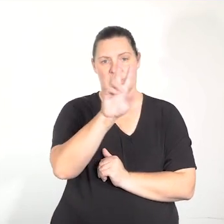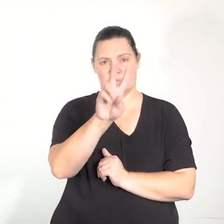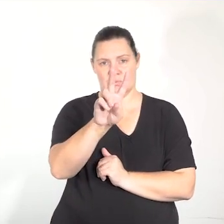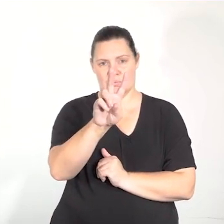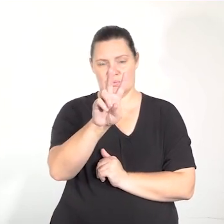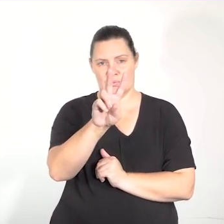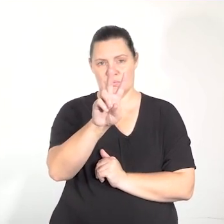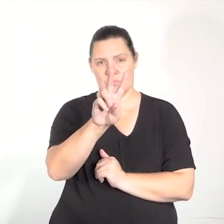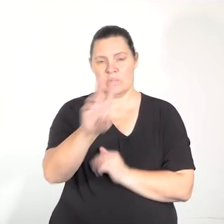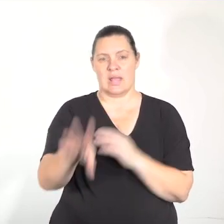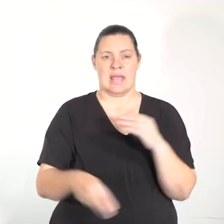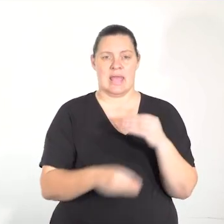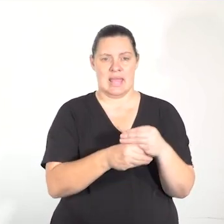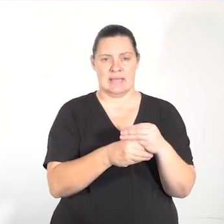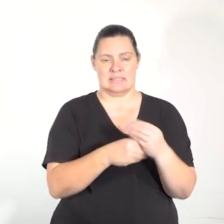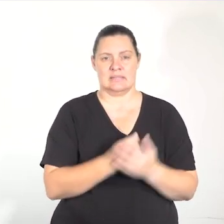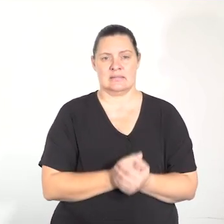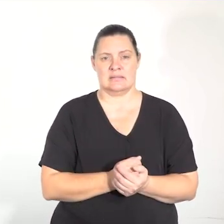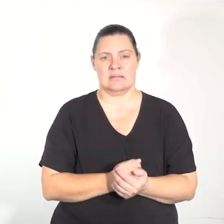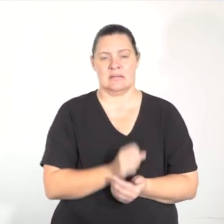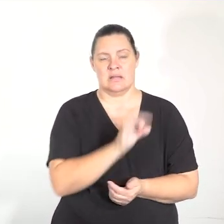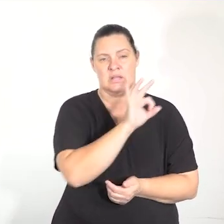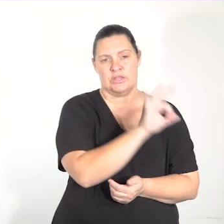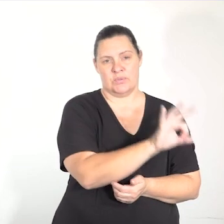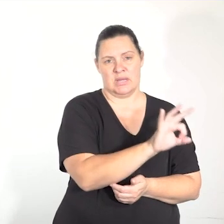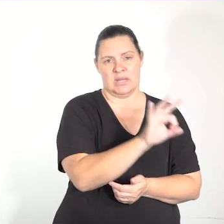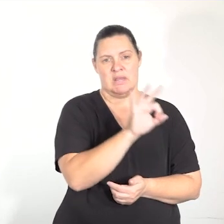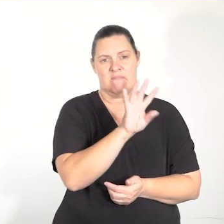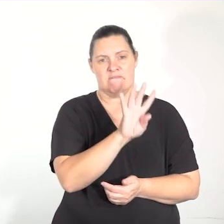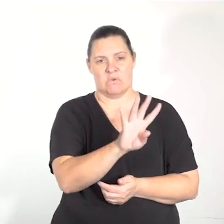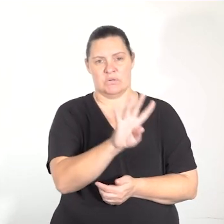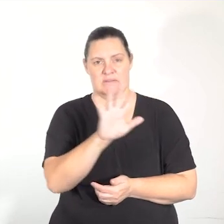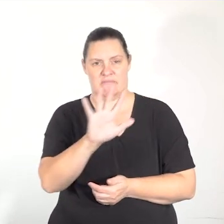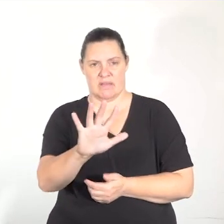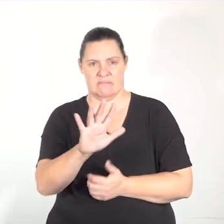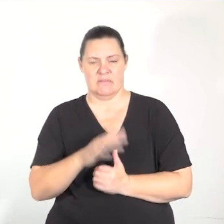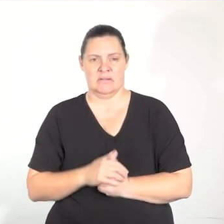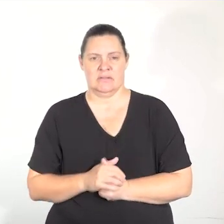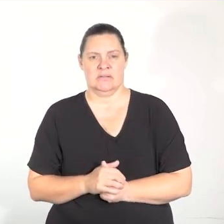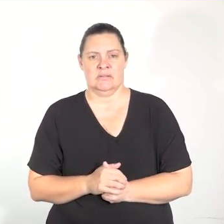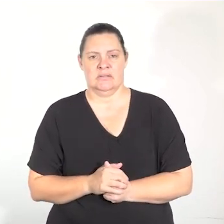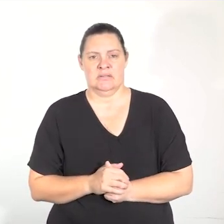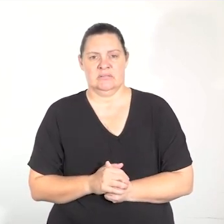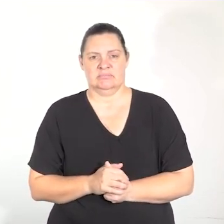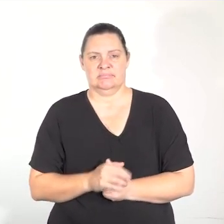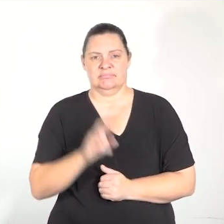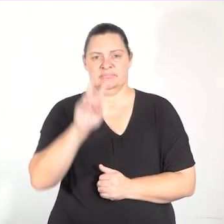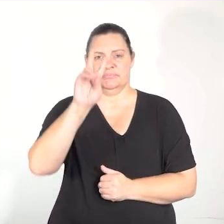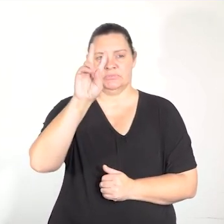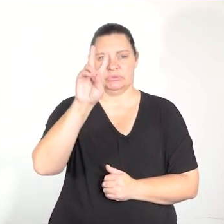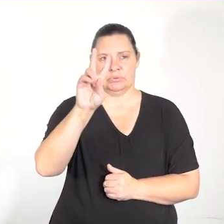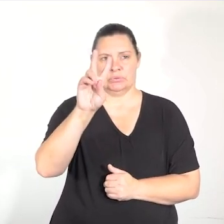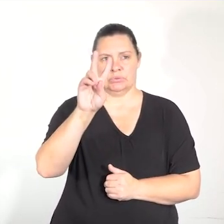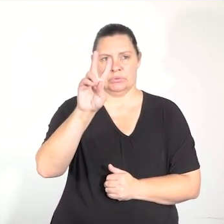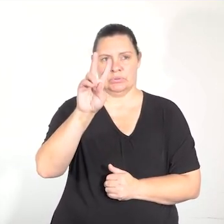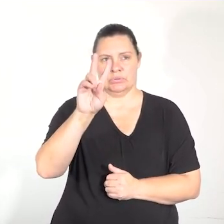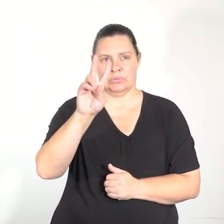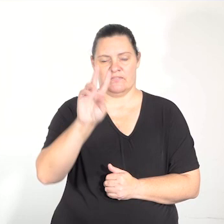chocolates was, what is 3 times 10? Yes, you are correct. It is 30